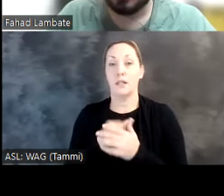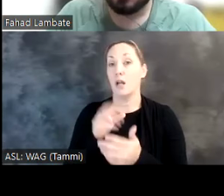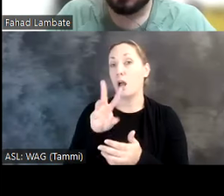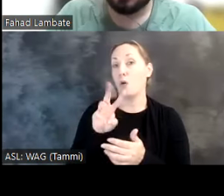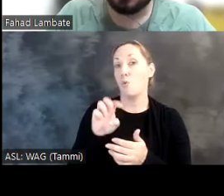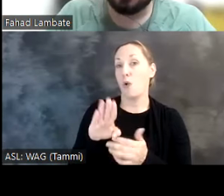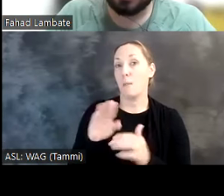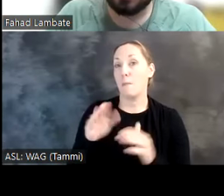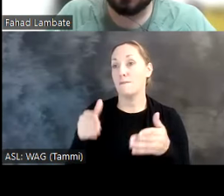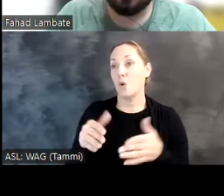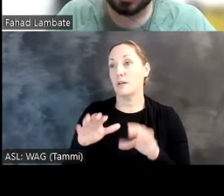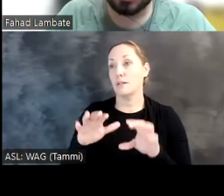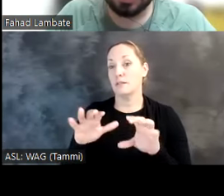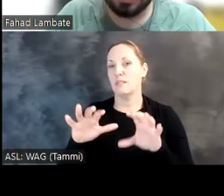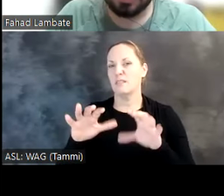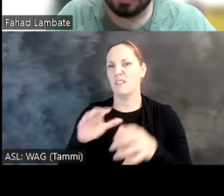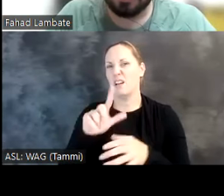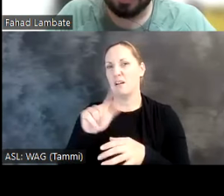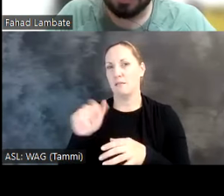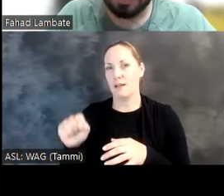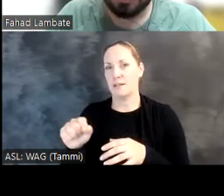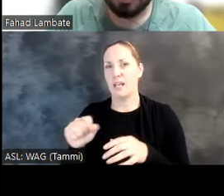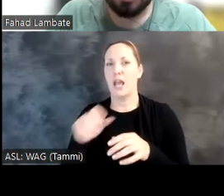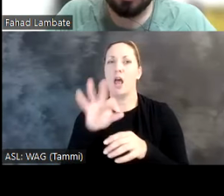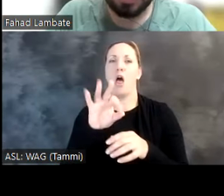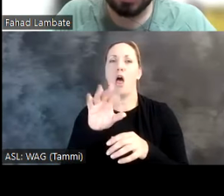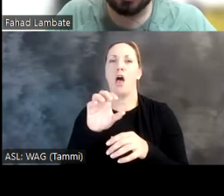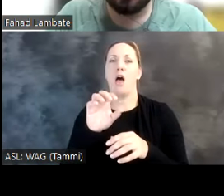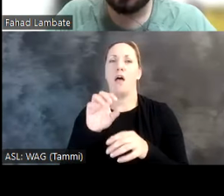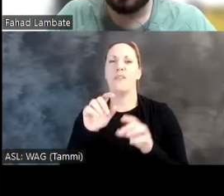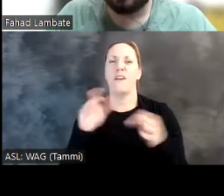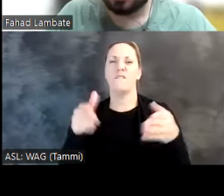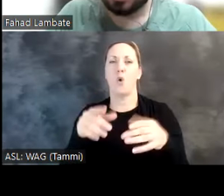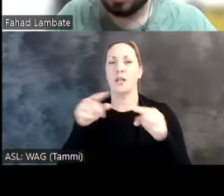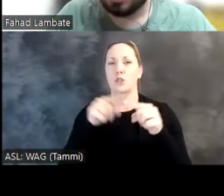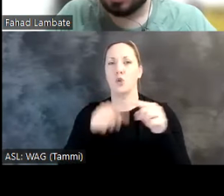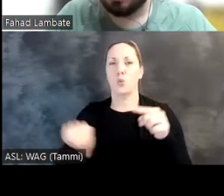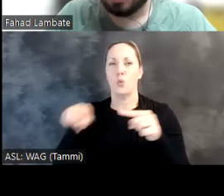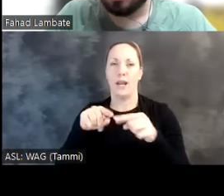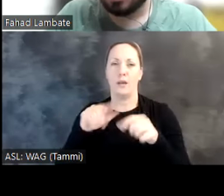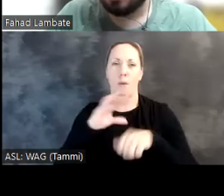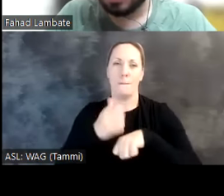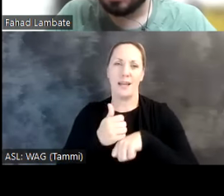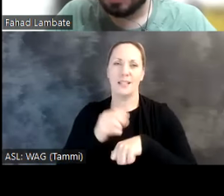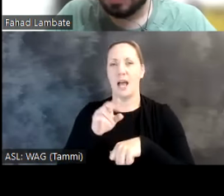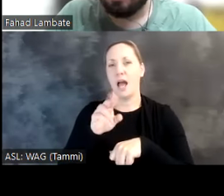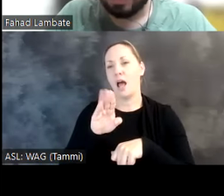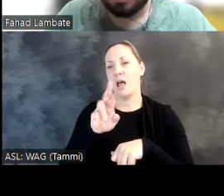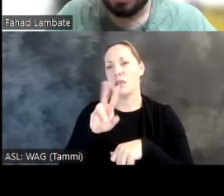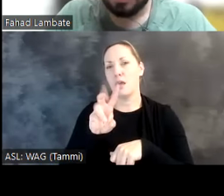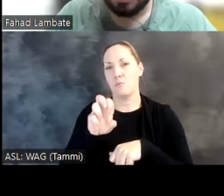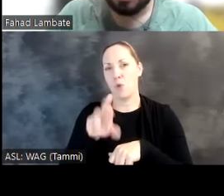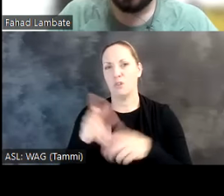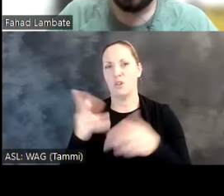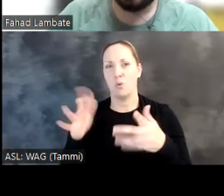class, wherein the focus ring will be based on your user agent, the browser which has been